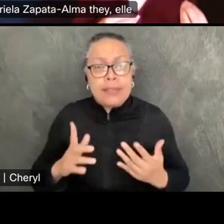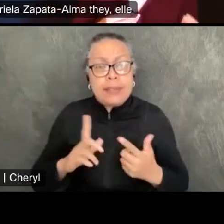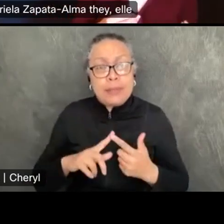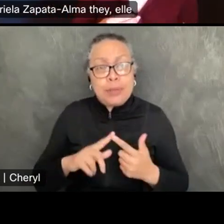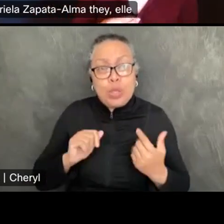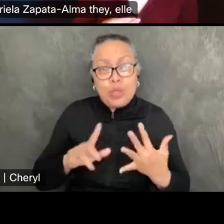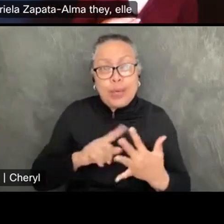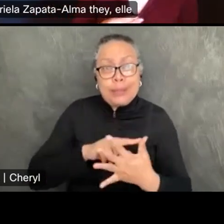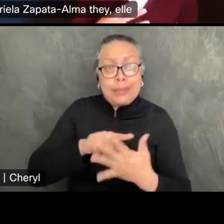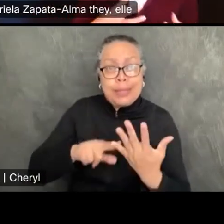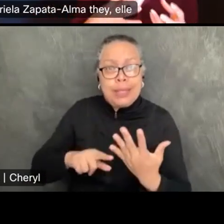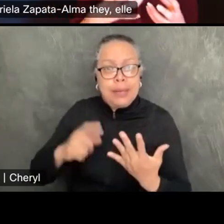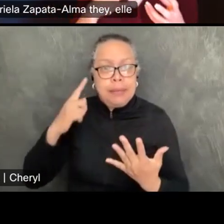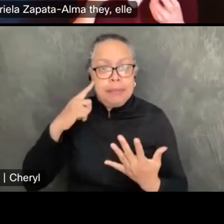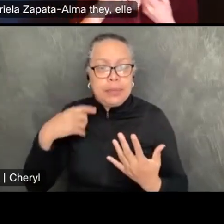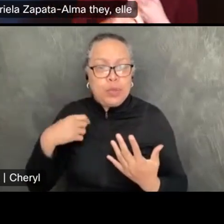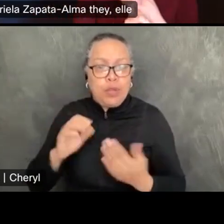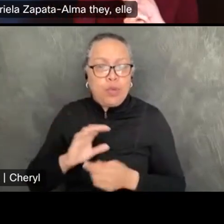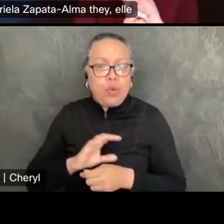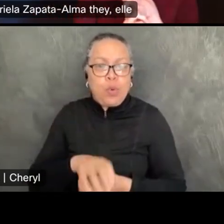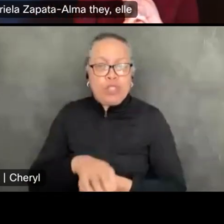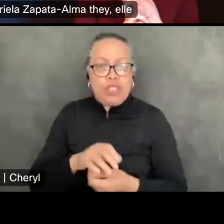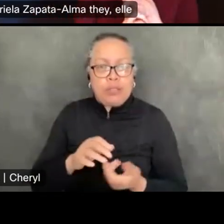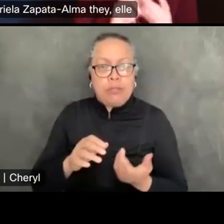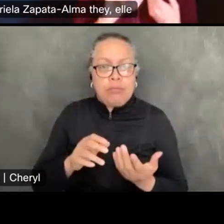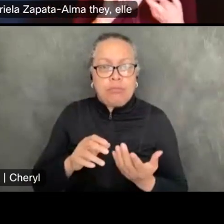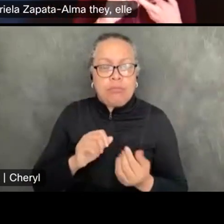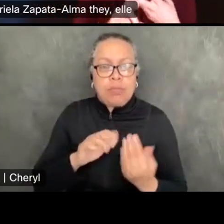health coercion tactics, like